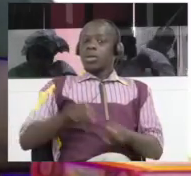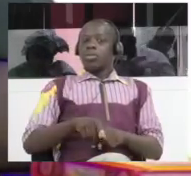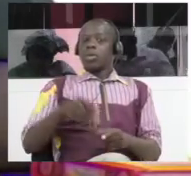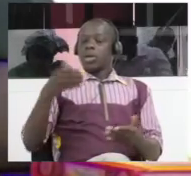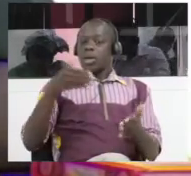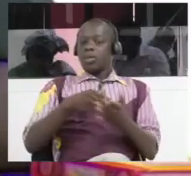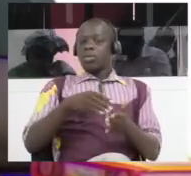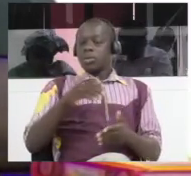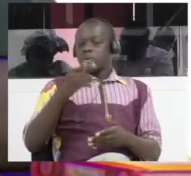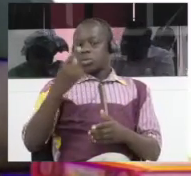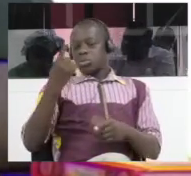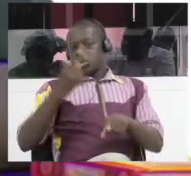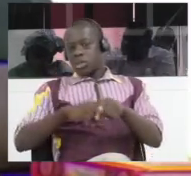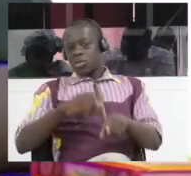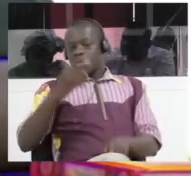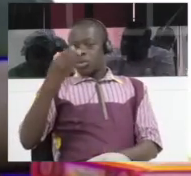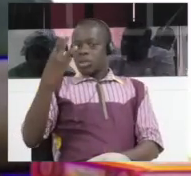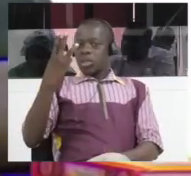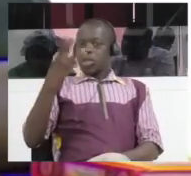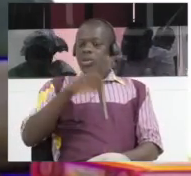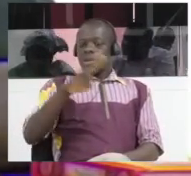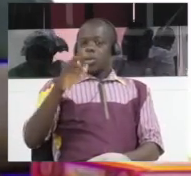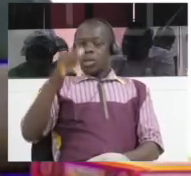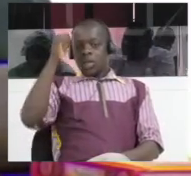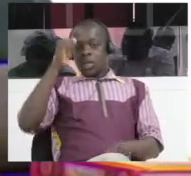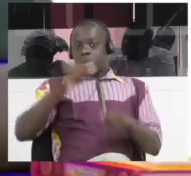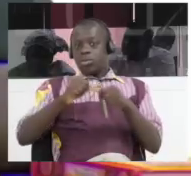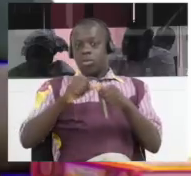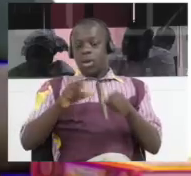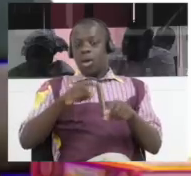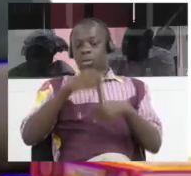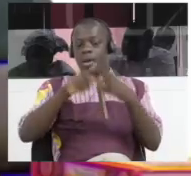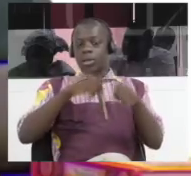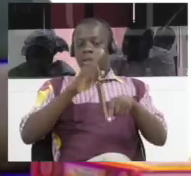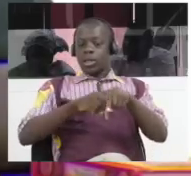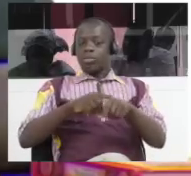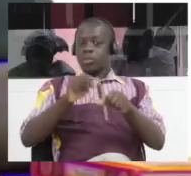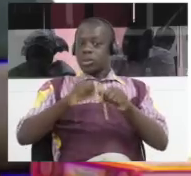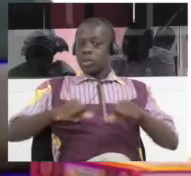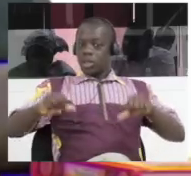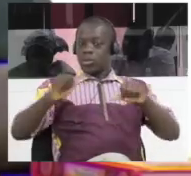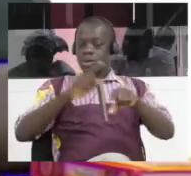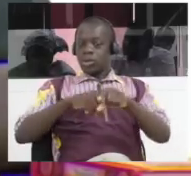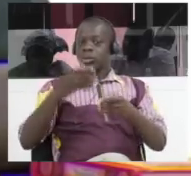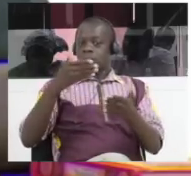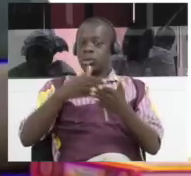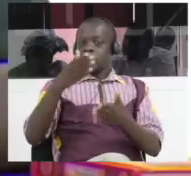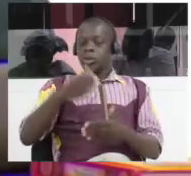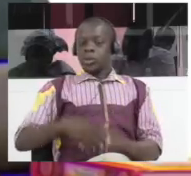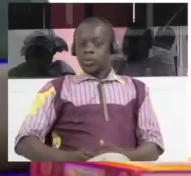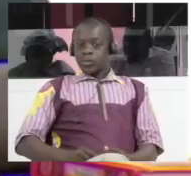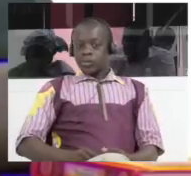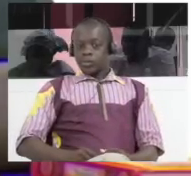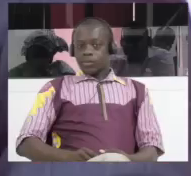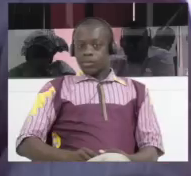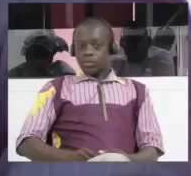little after 3, going to 4. I was not very conscious of time, but that was around the time we arrived at the